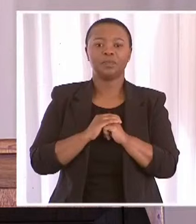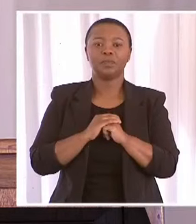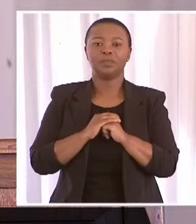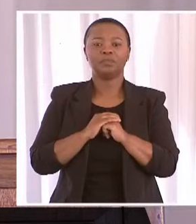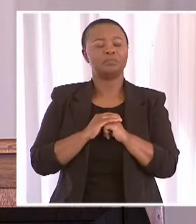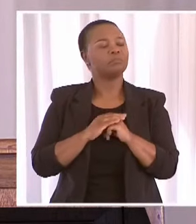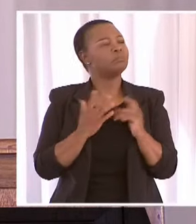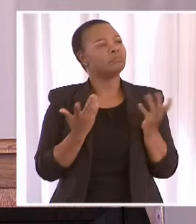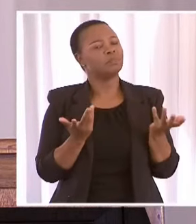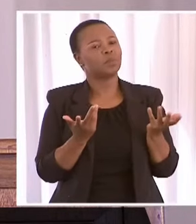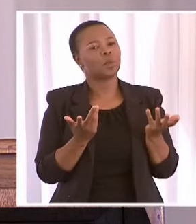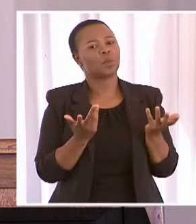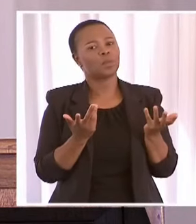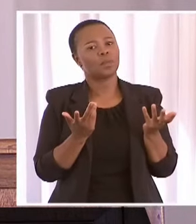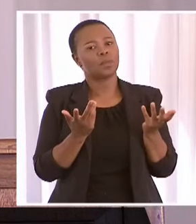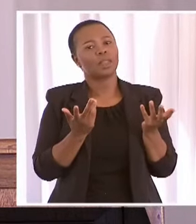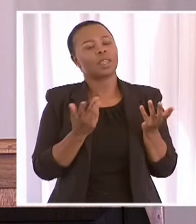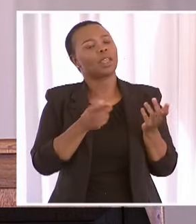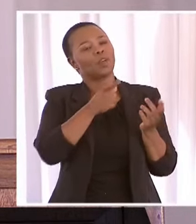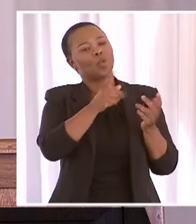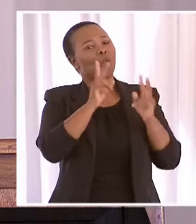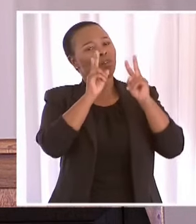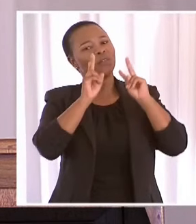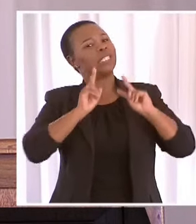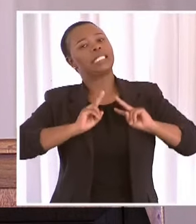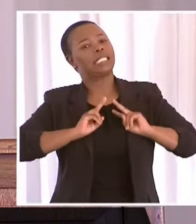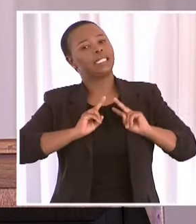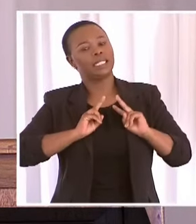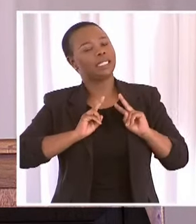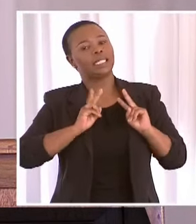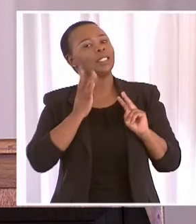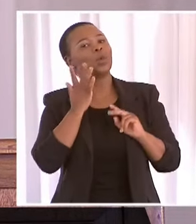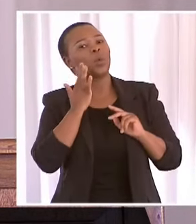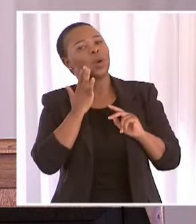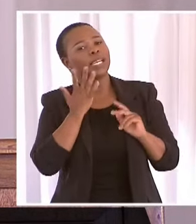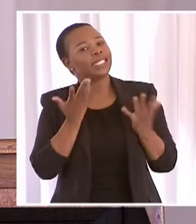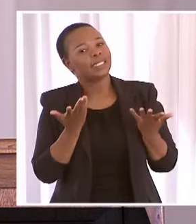"When are you coming home to see me?